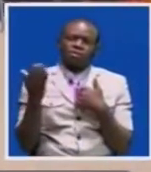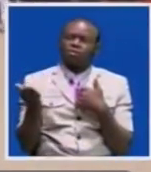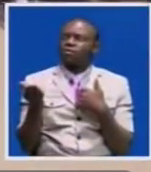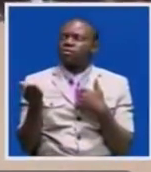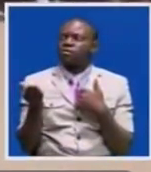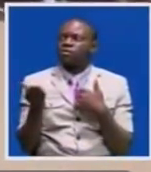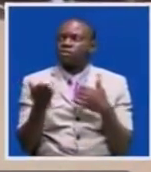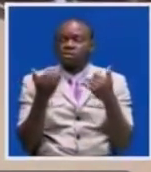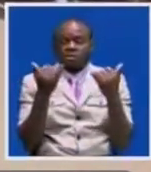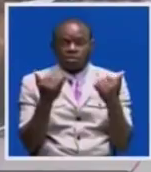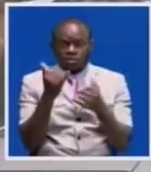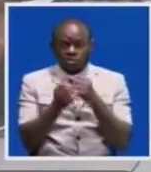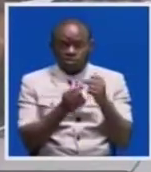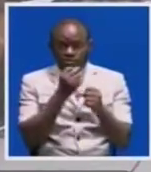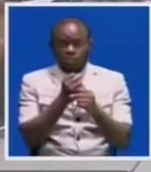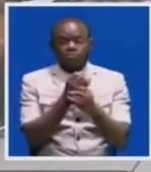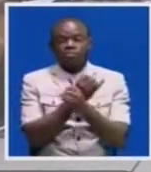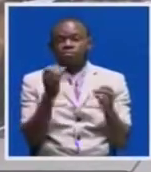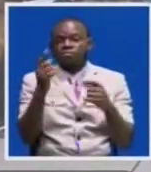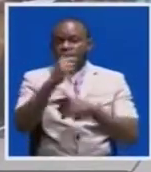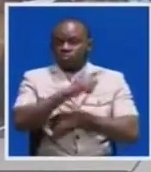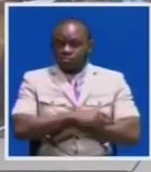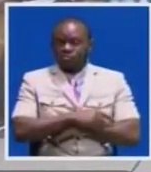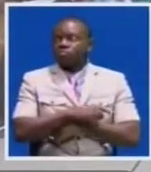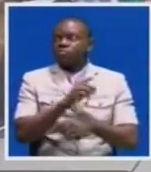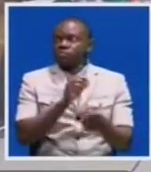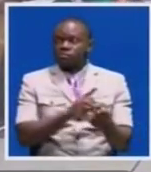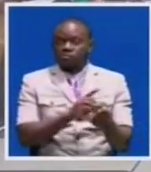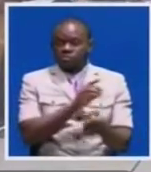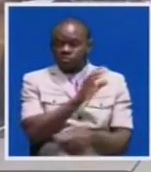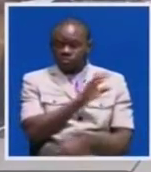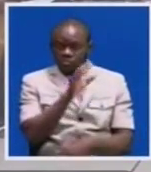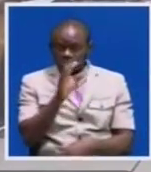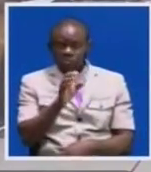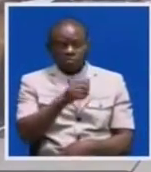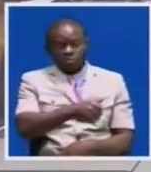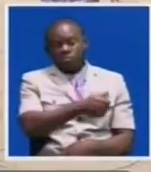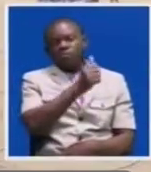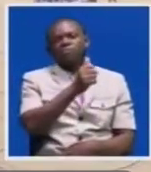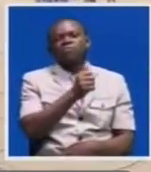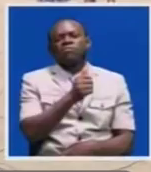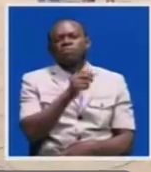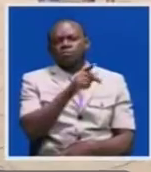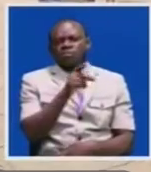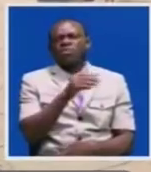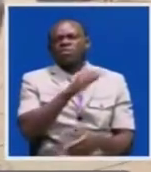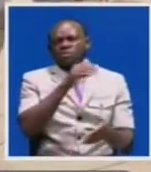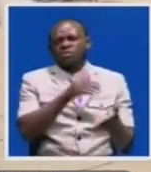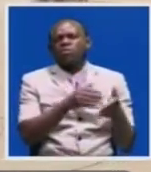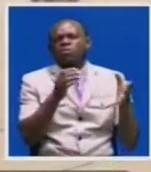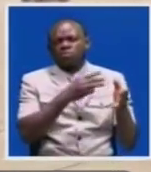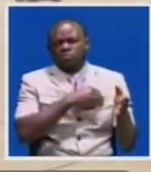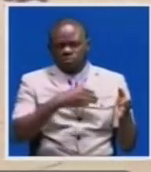year's Independence Day, Dr. Chilufia, who is also Minister of Health and PF member of the Central Committee, called on Zambians to heed to President Edgar Lungu's